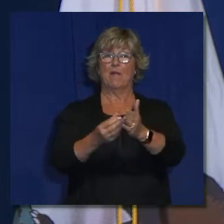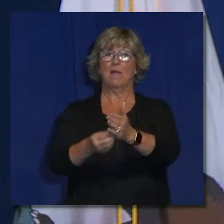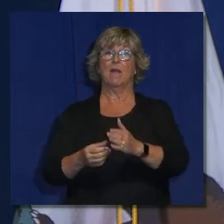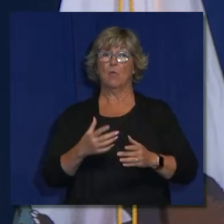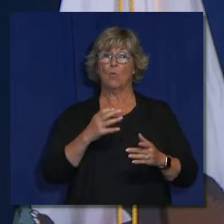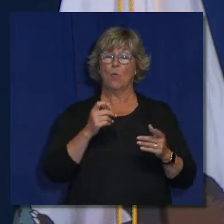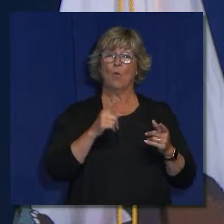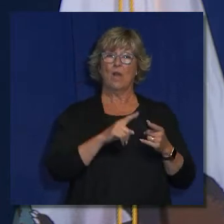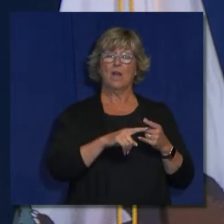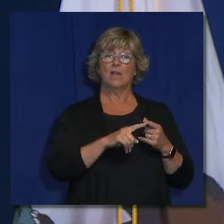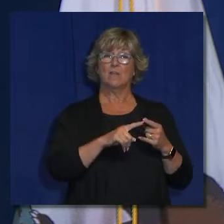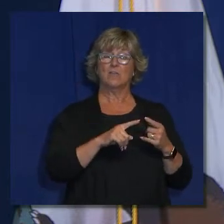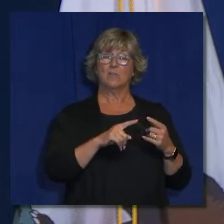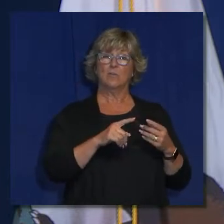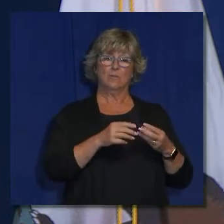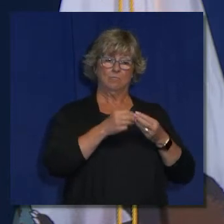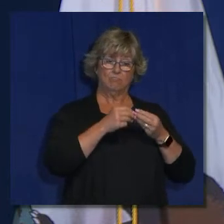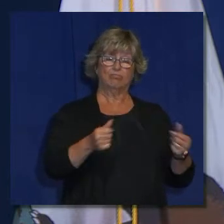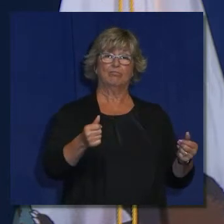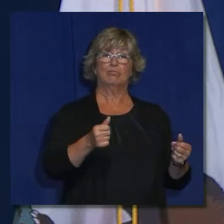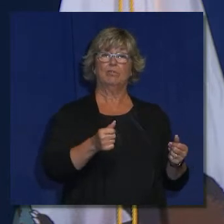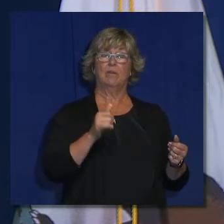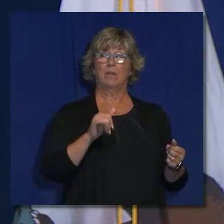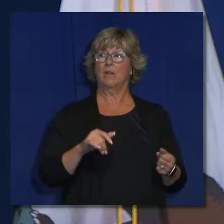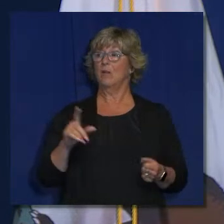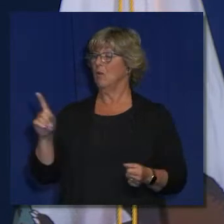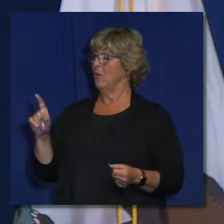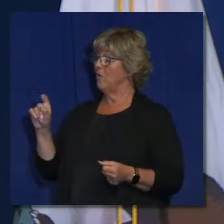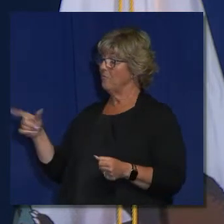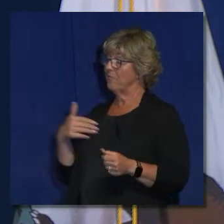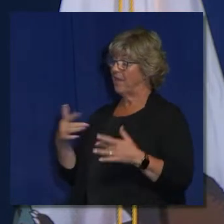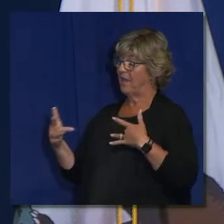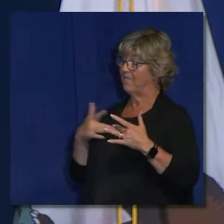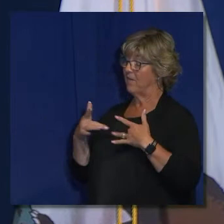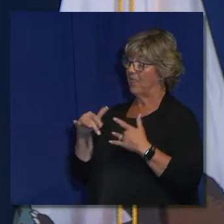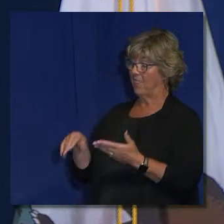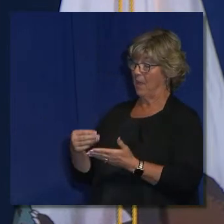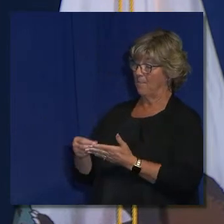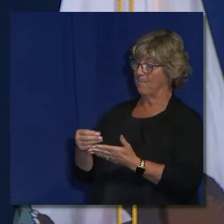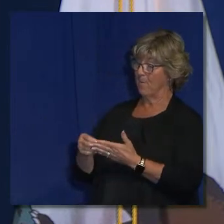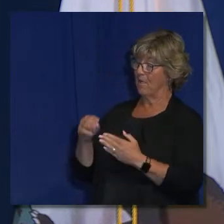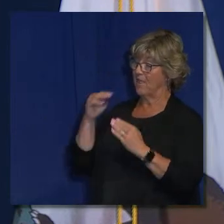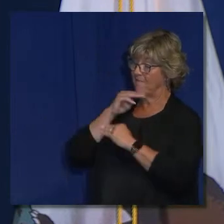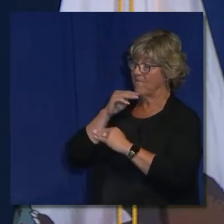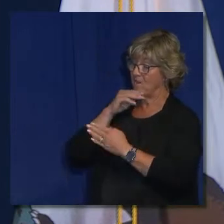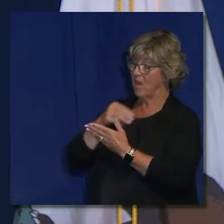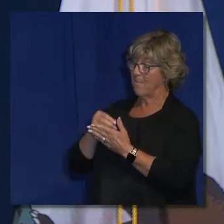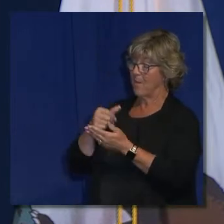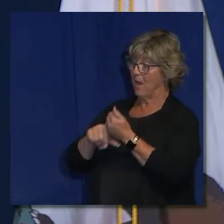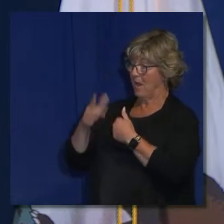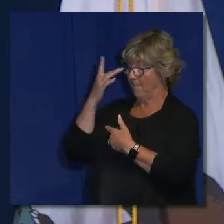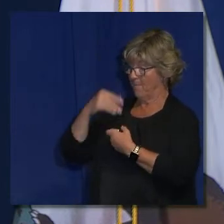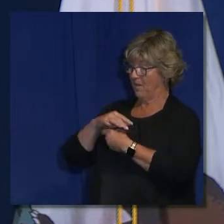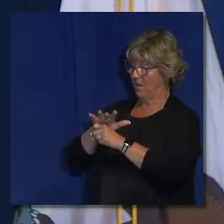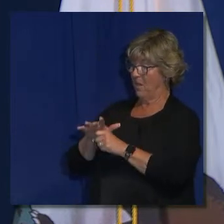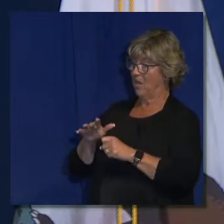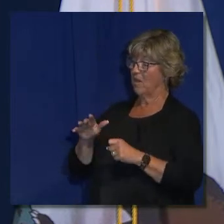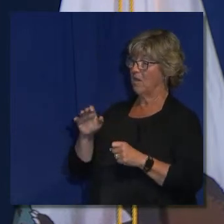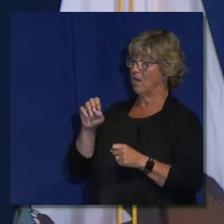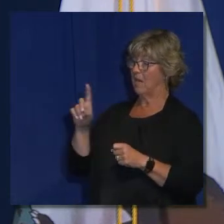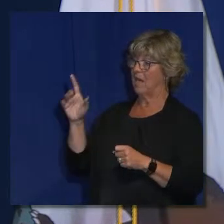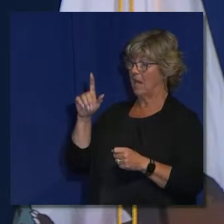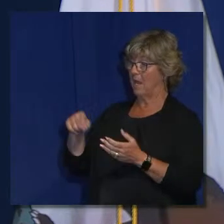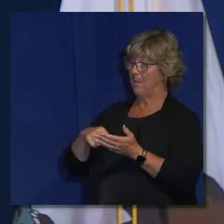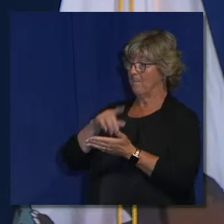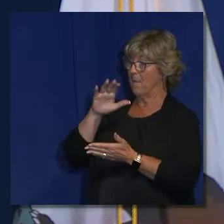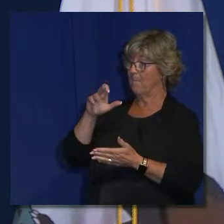closing those gaps before we close this budget. Do you have any concerns, though, that money, the fraudulent money under pandemic unemployment assistance, is going to have to get paid